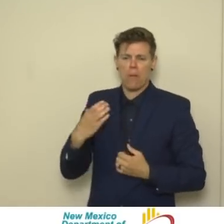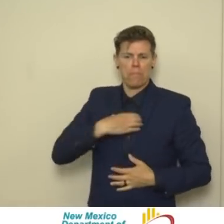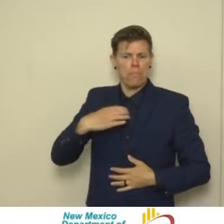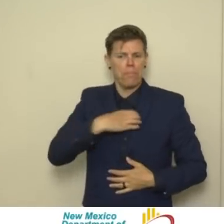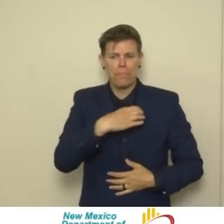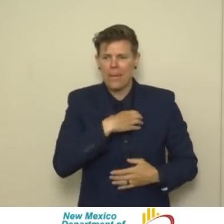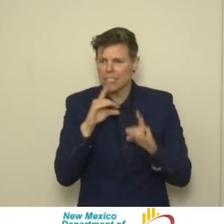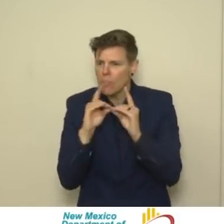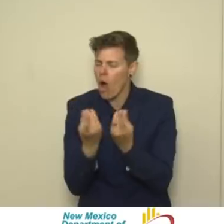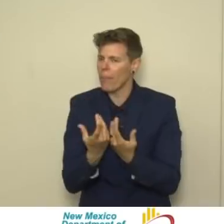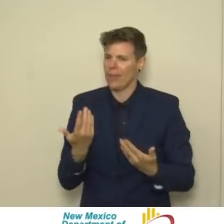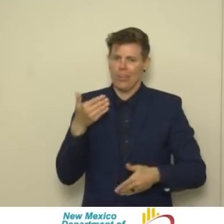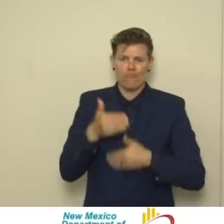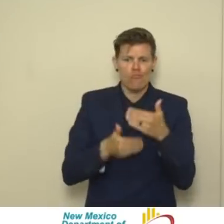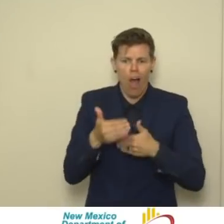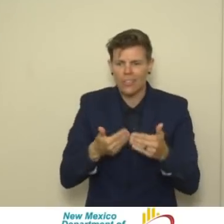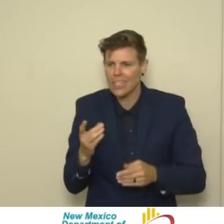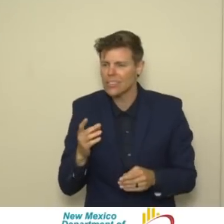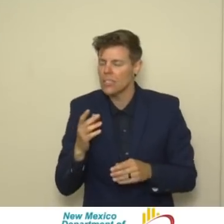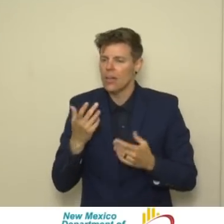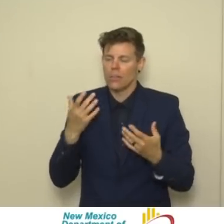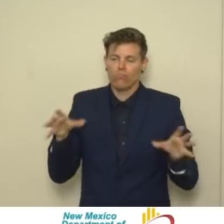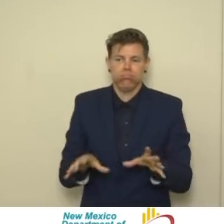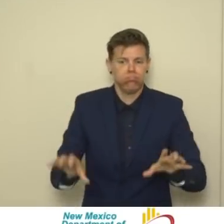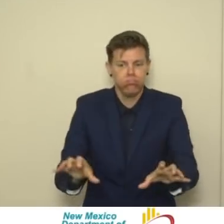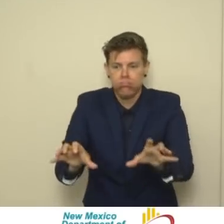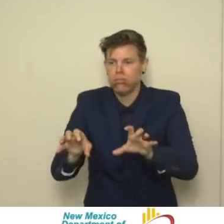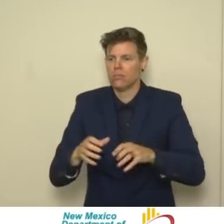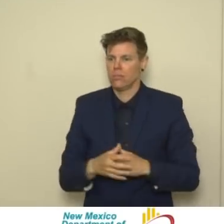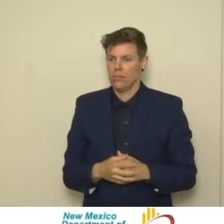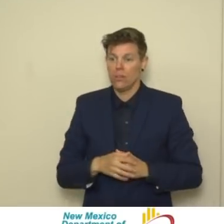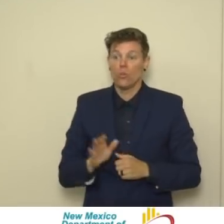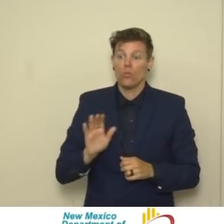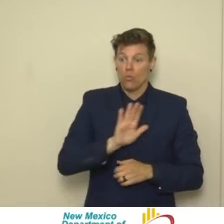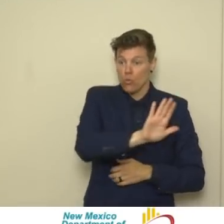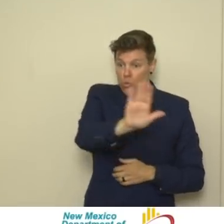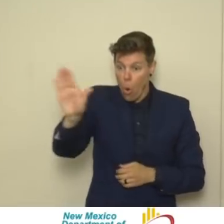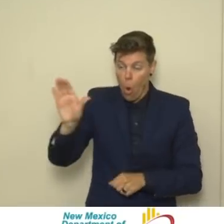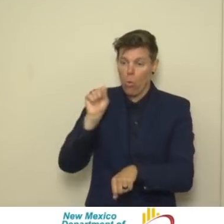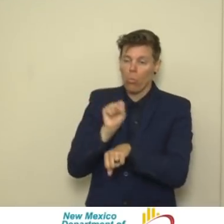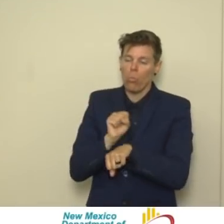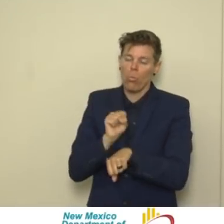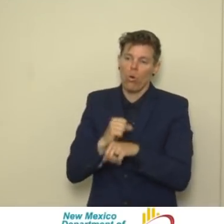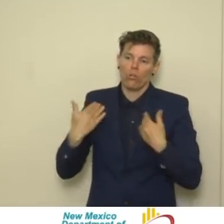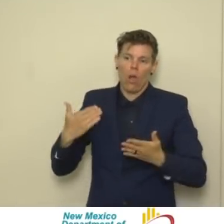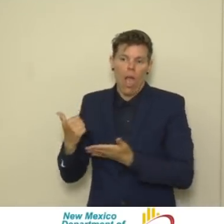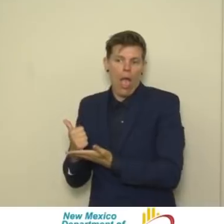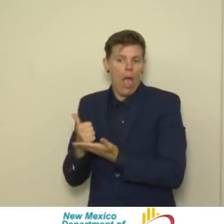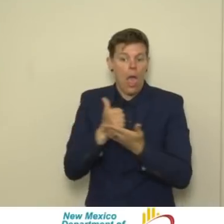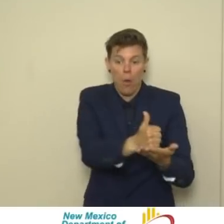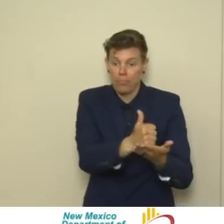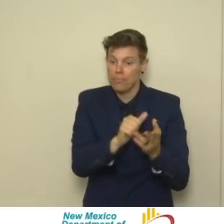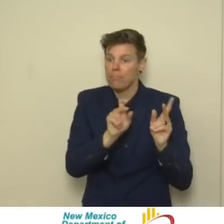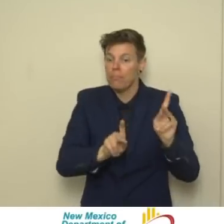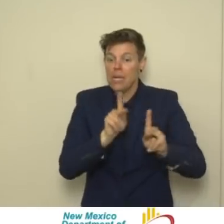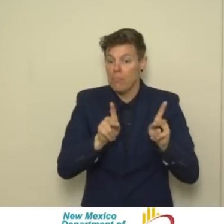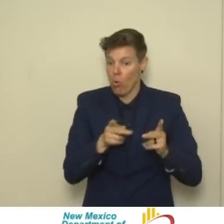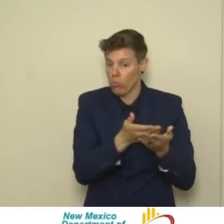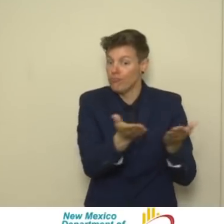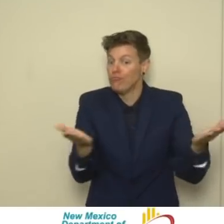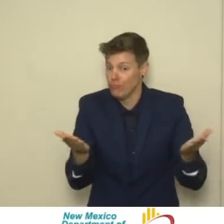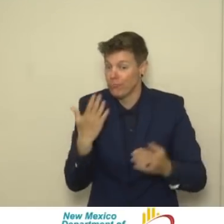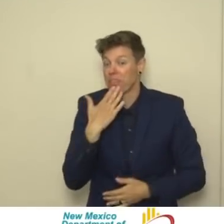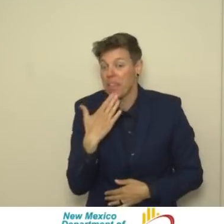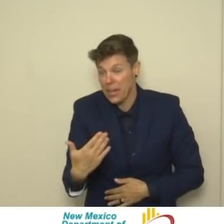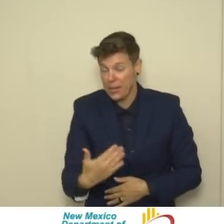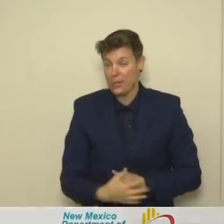so much. Your work is making people's lives better, and it is appreciated. I would also like to say that we're going to keep our heads